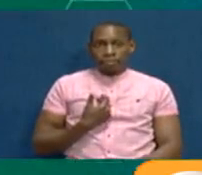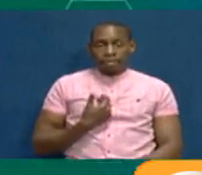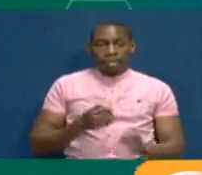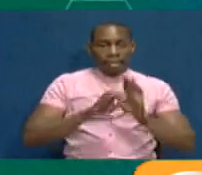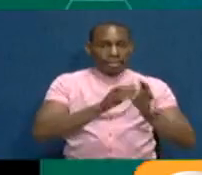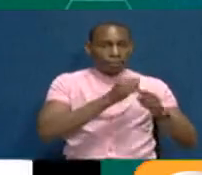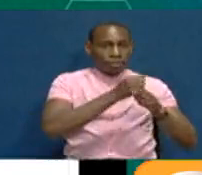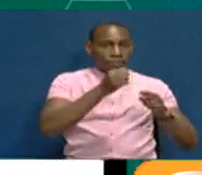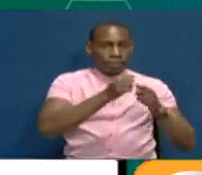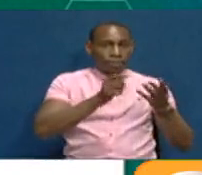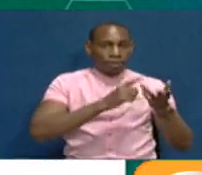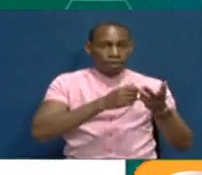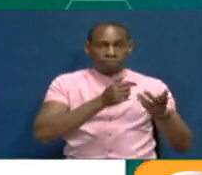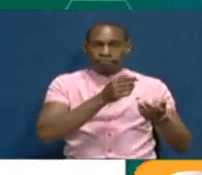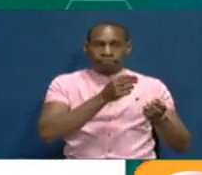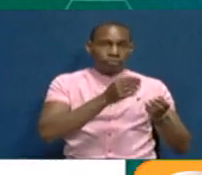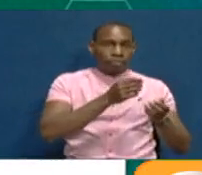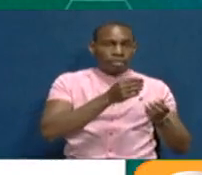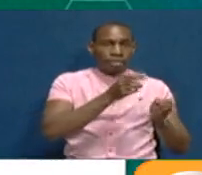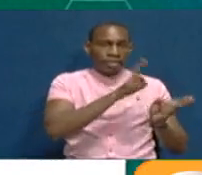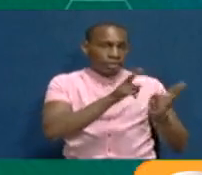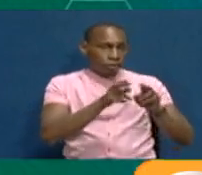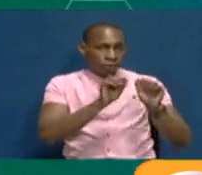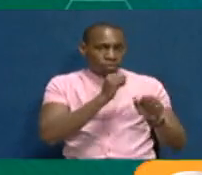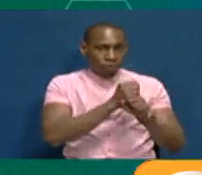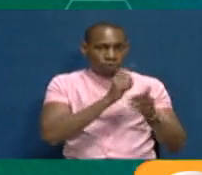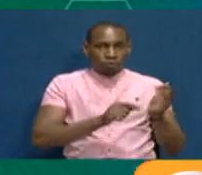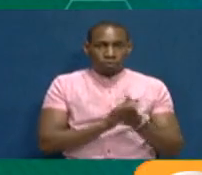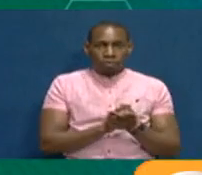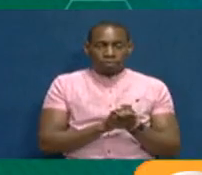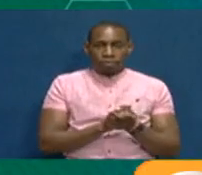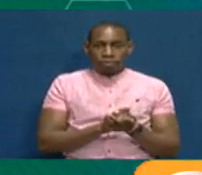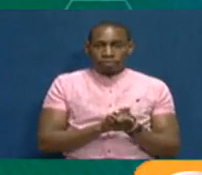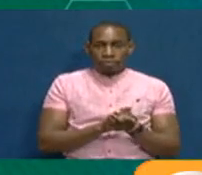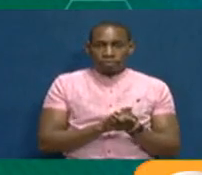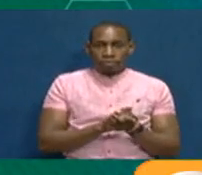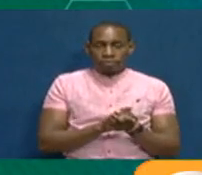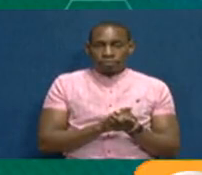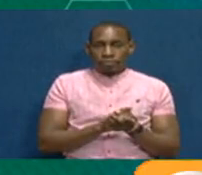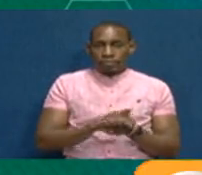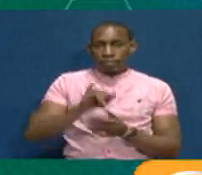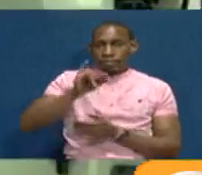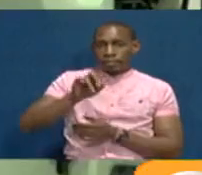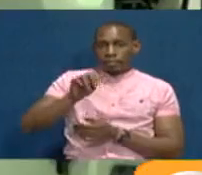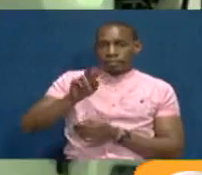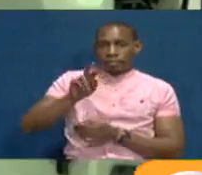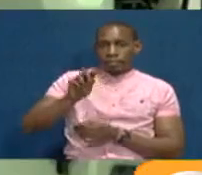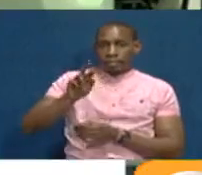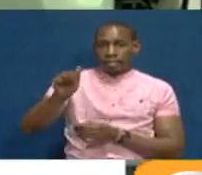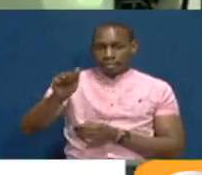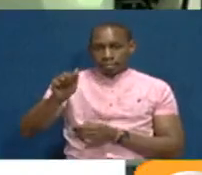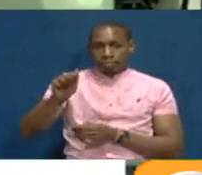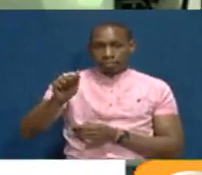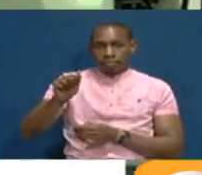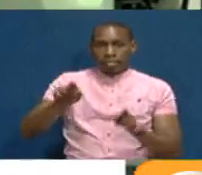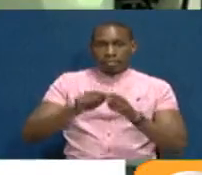the sperm count is reasonable, we can do intrauterine insemination, similar to what you do to